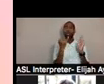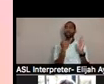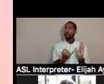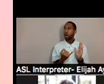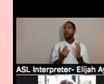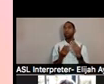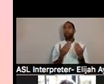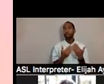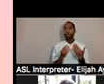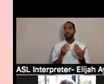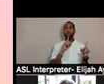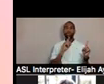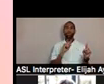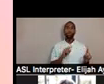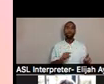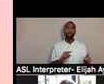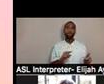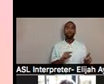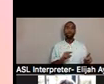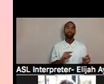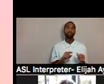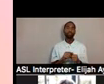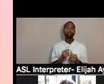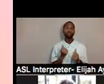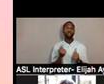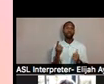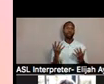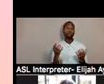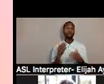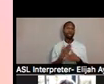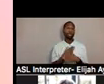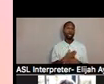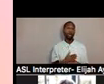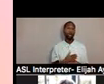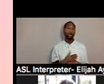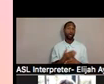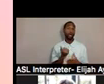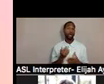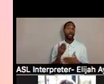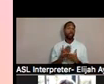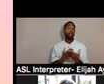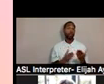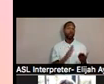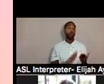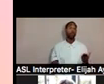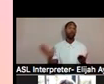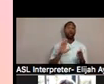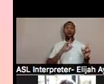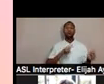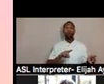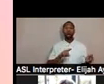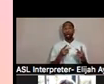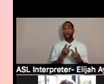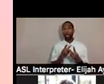own responses together. Does anyone want to share any part of your response to either of these